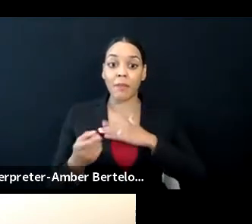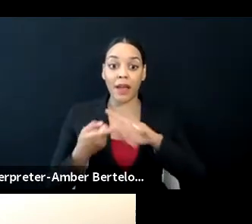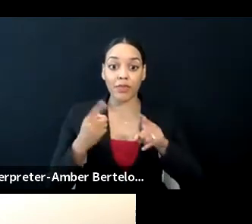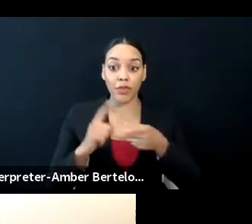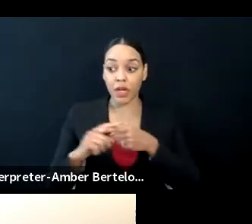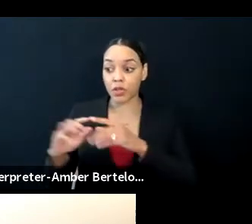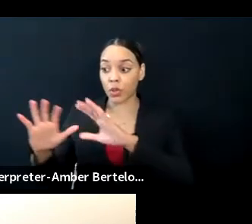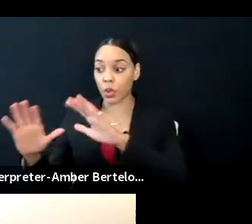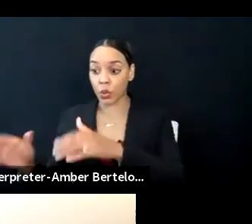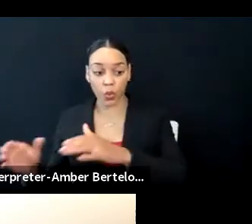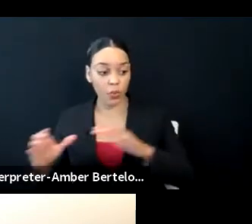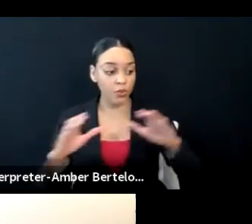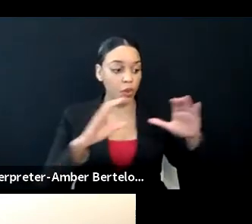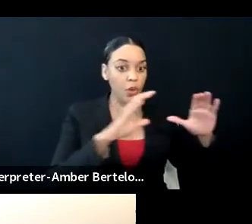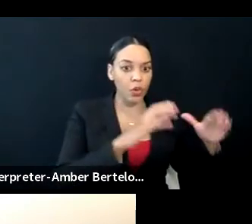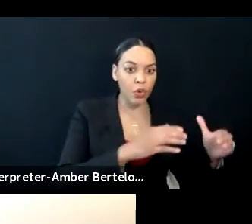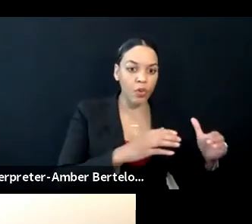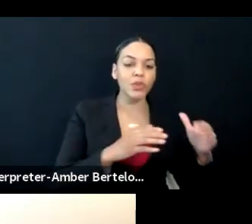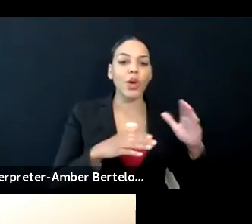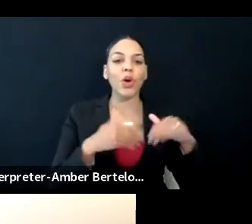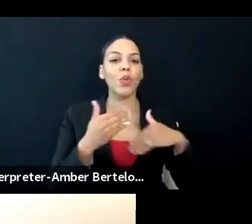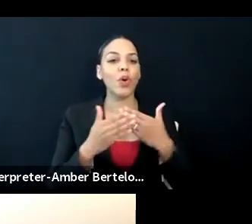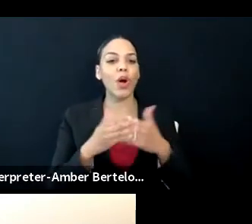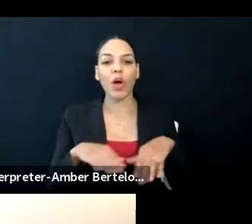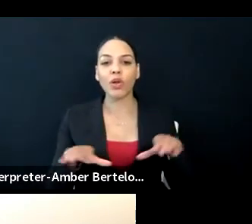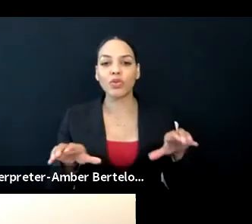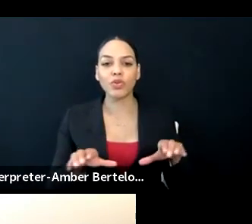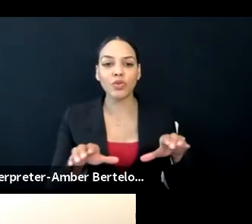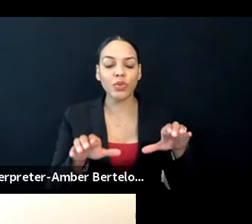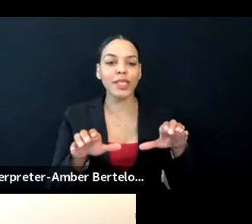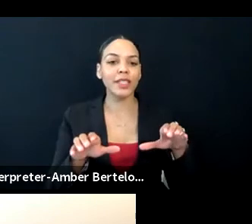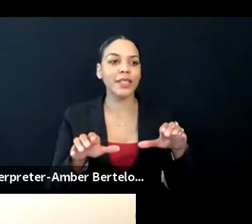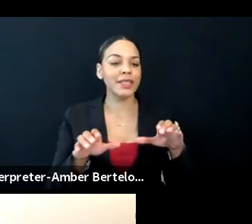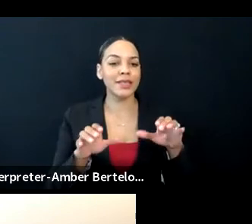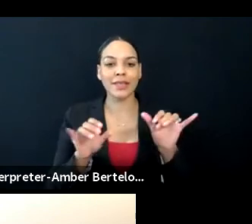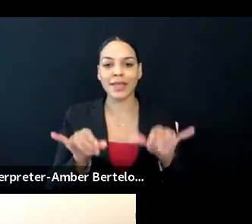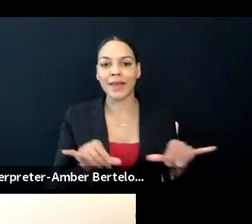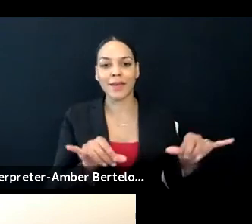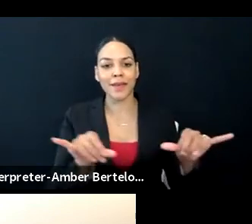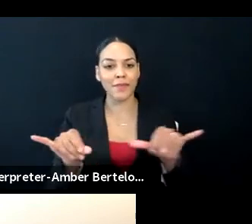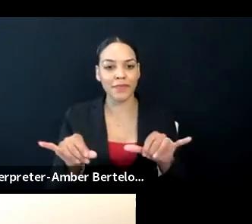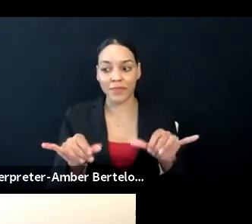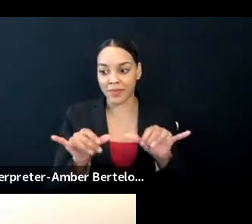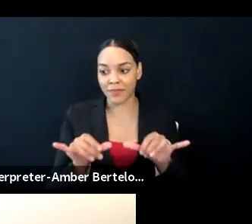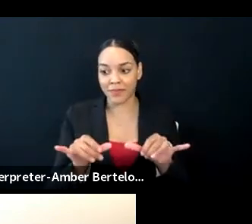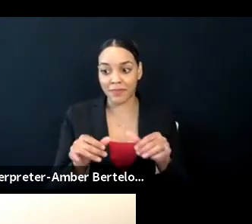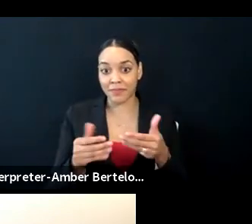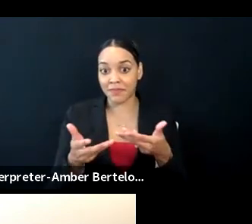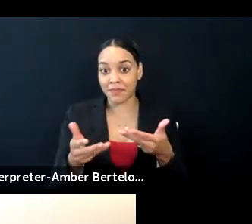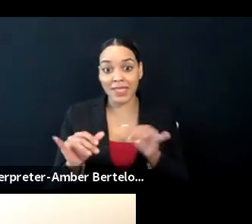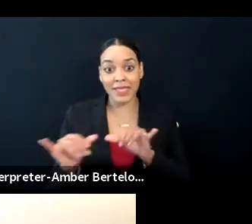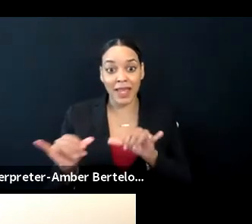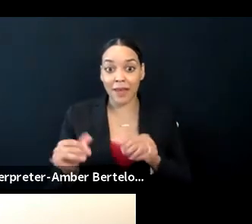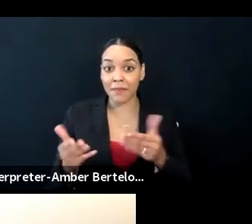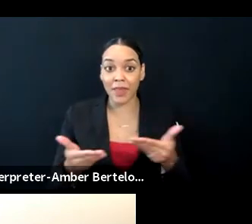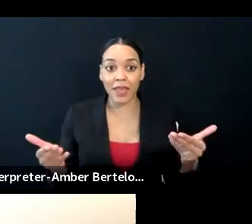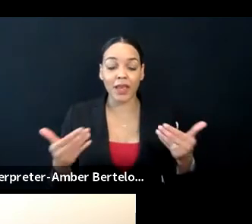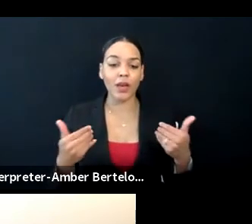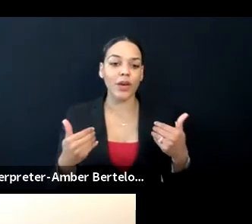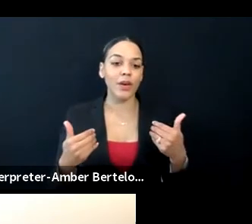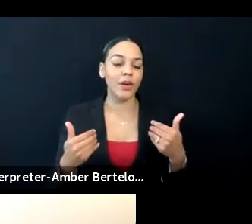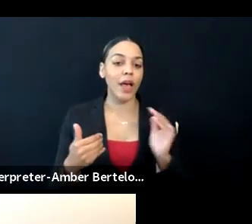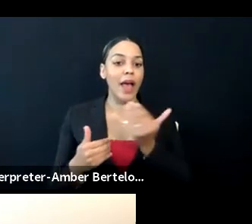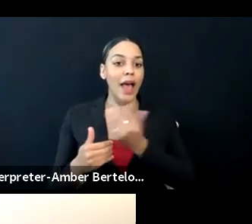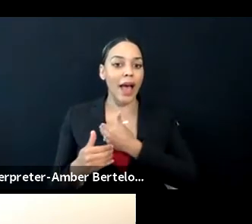groups, we're all doing this same thing. We have our hands in the